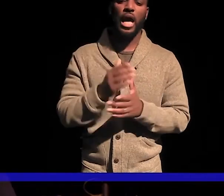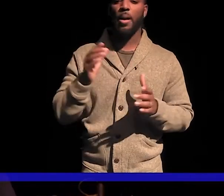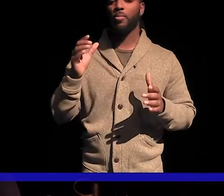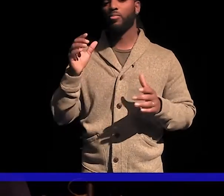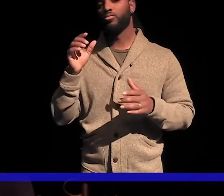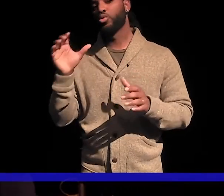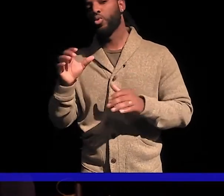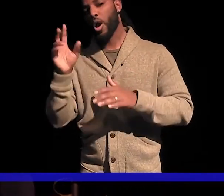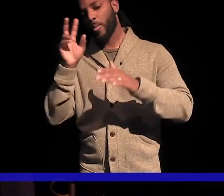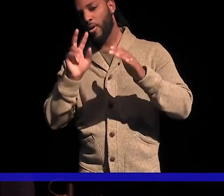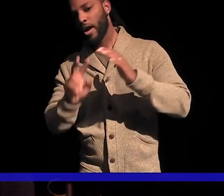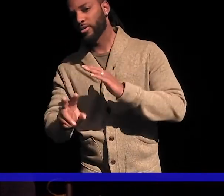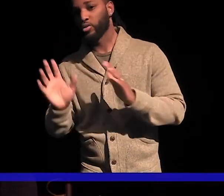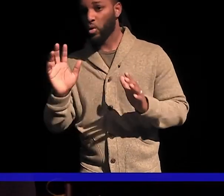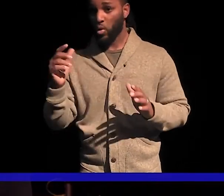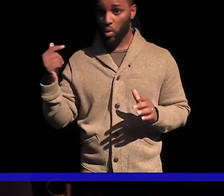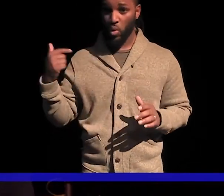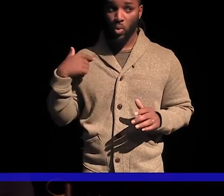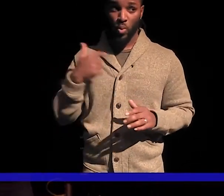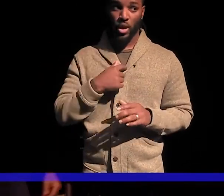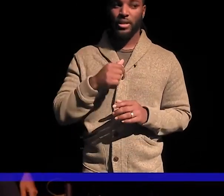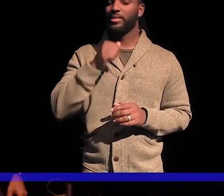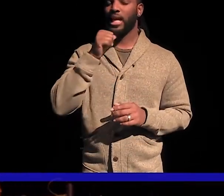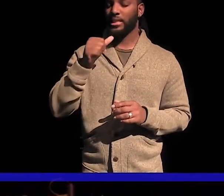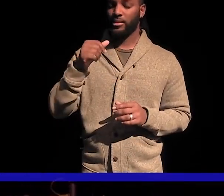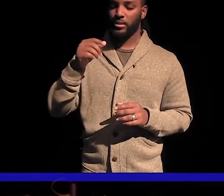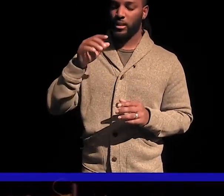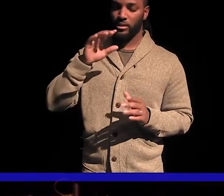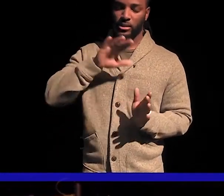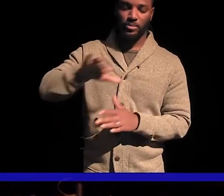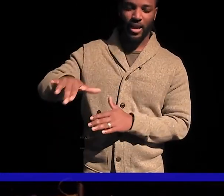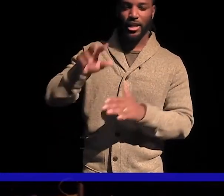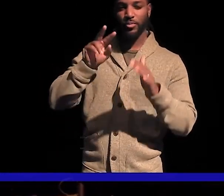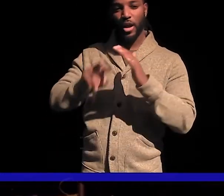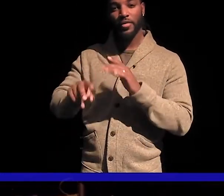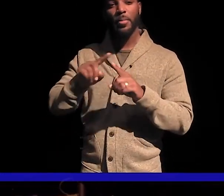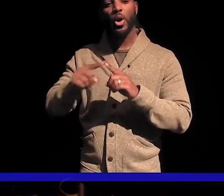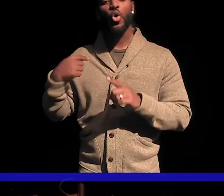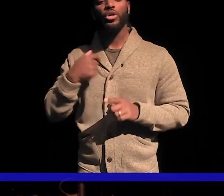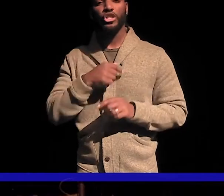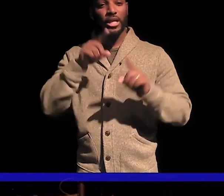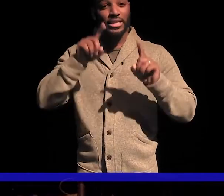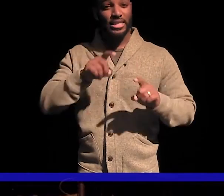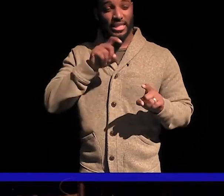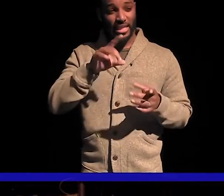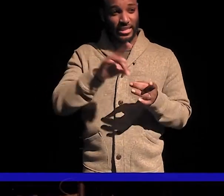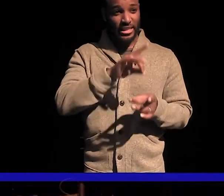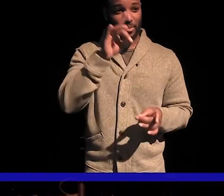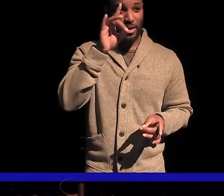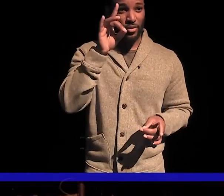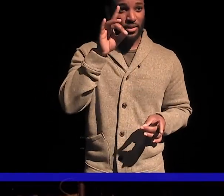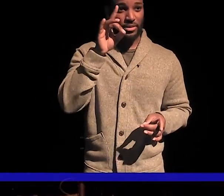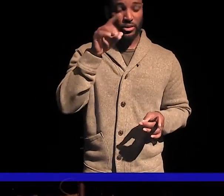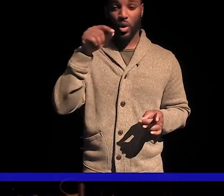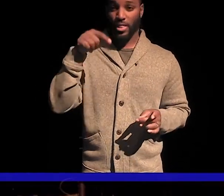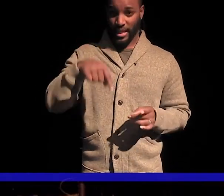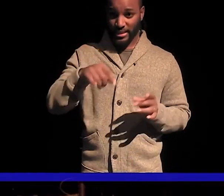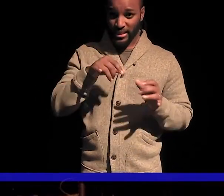that we are not to despise prophecy, but we are to test the spirits. Against what? This is the